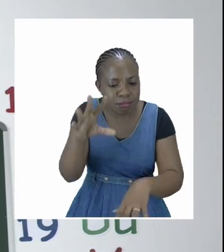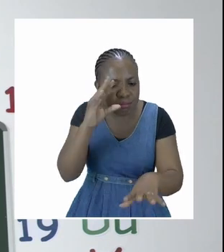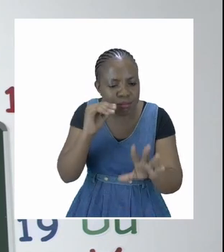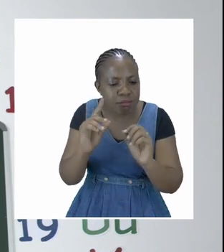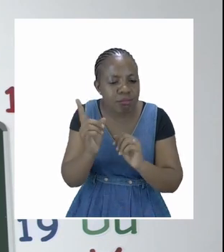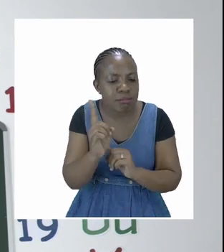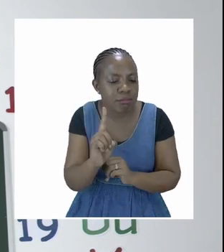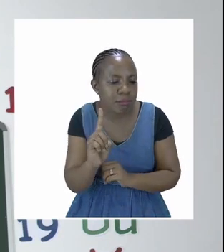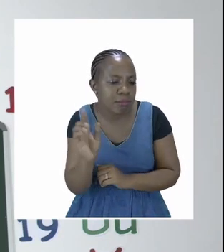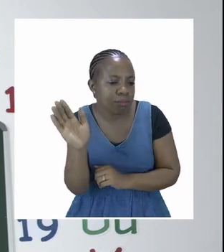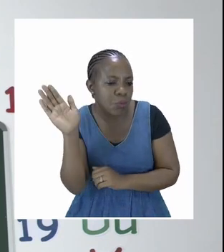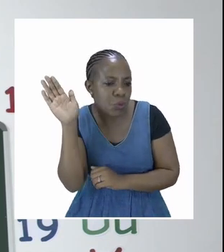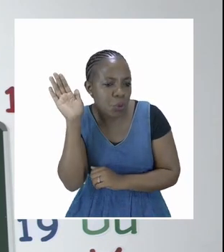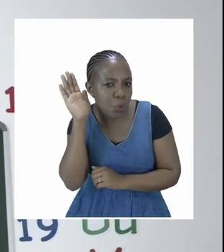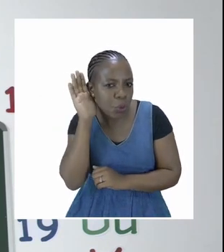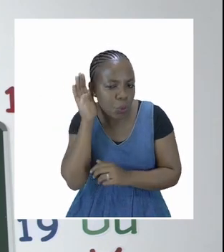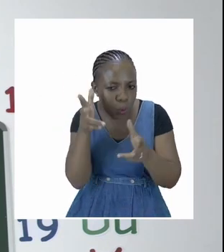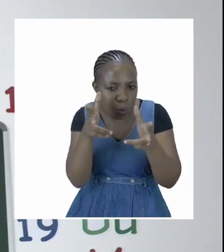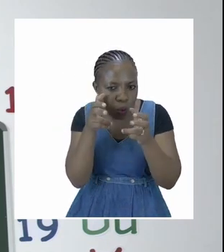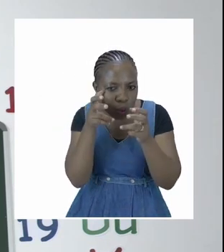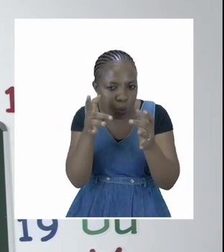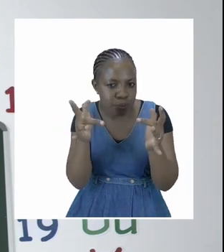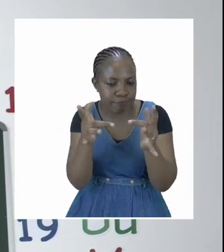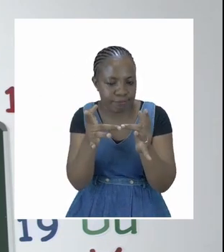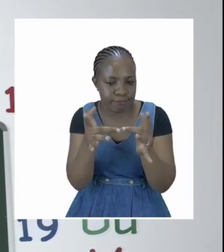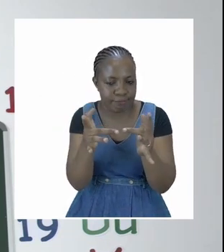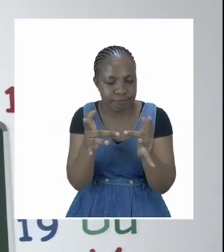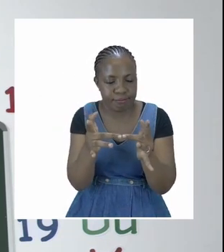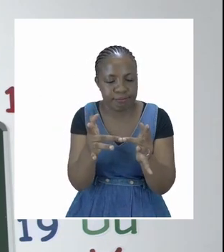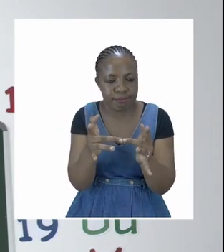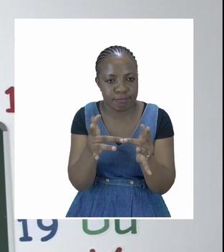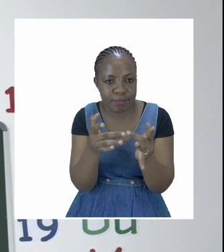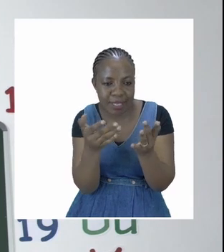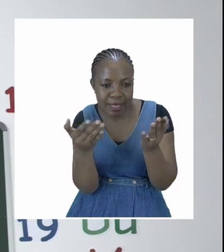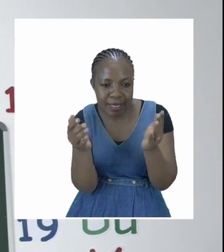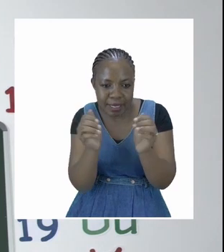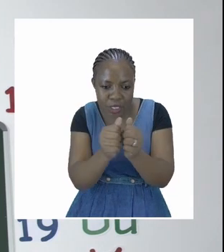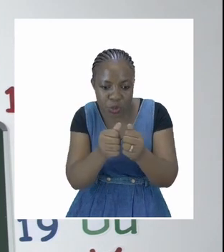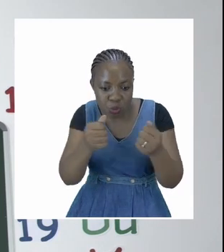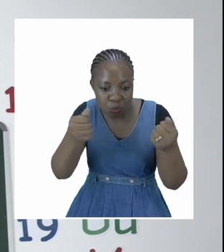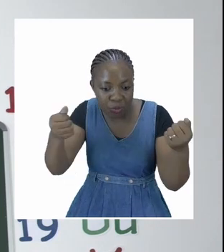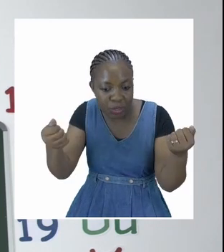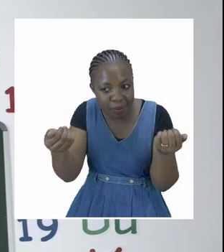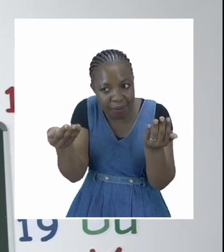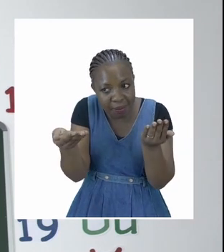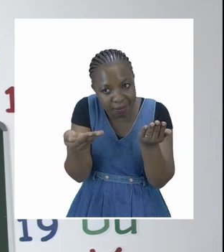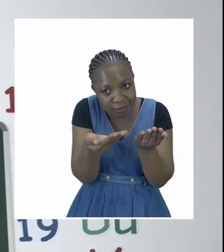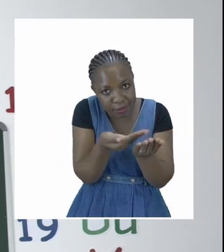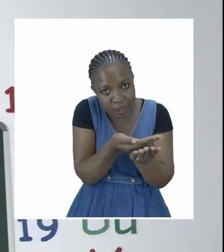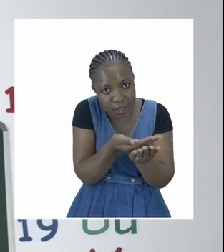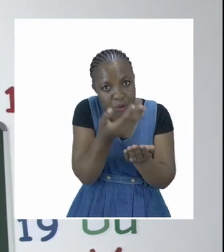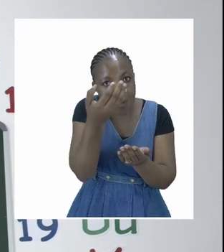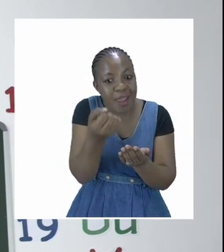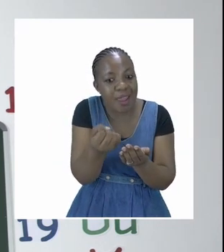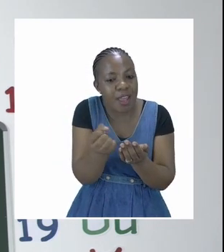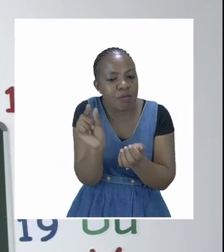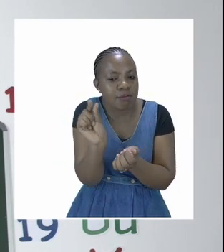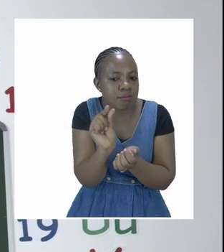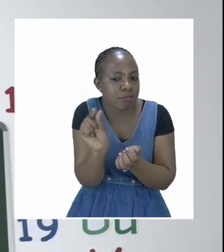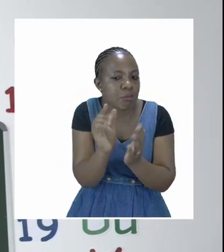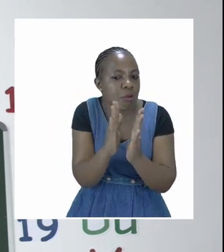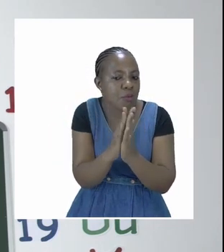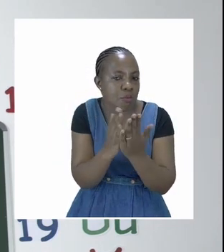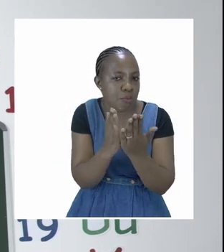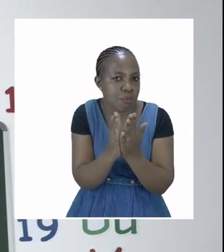or watching online. Inside the newspapers, there is an insert of the lesson